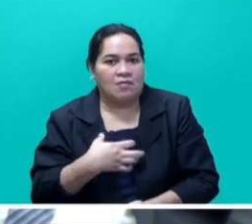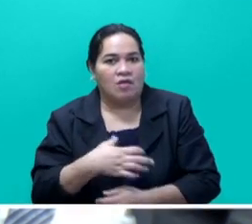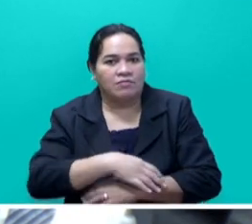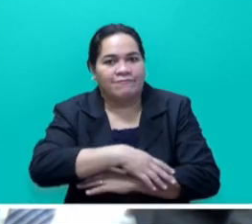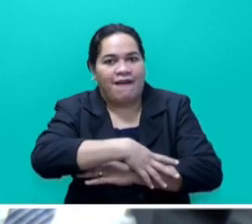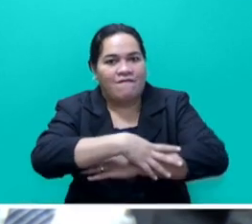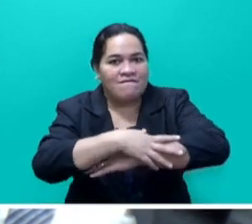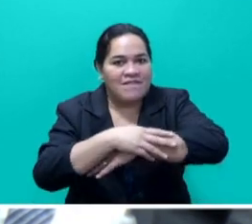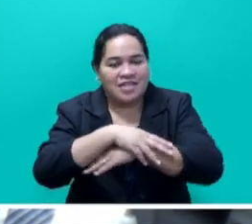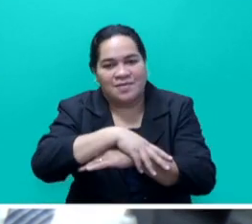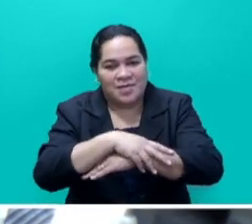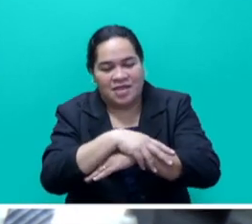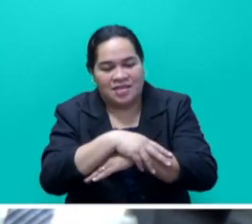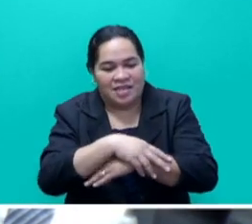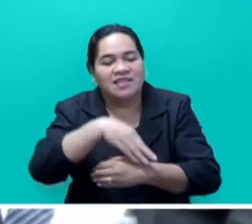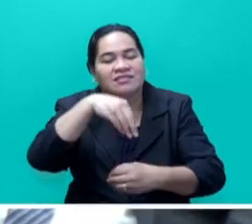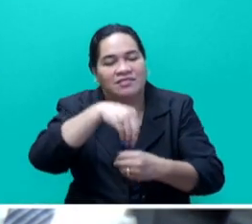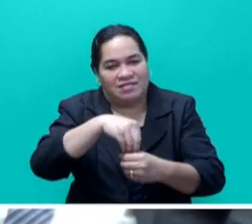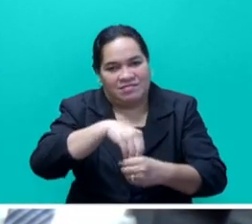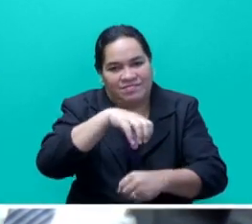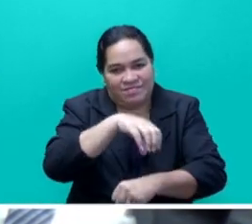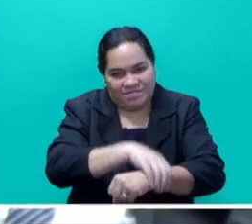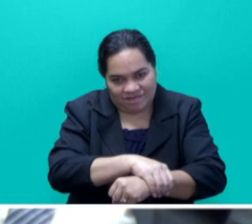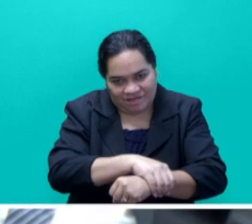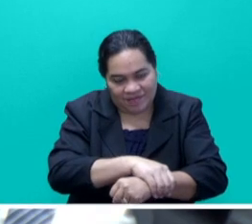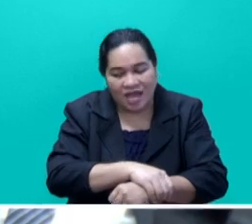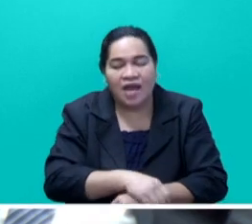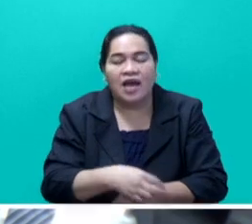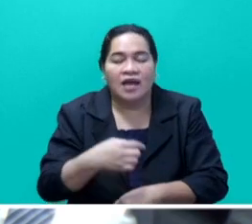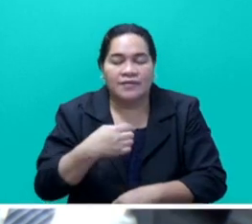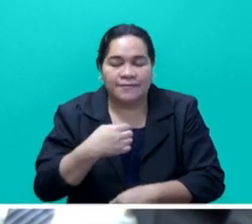force itself, Mr. Speaker, sir. I remembered